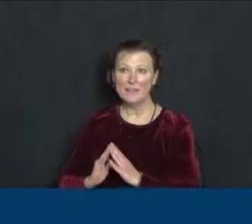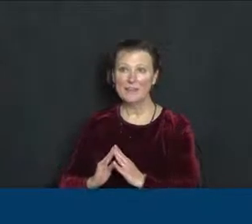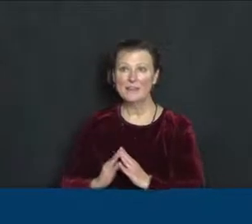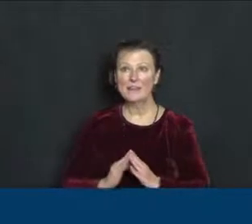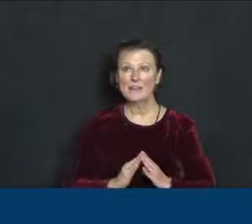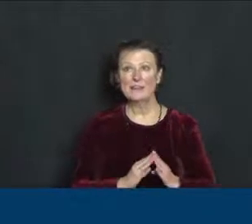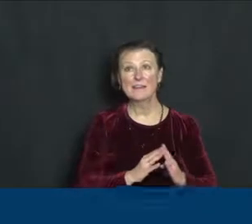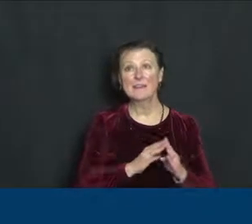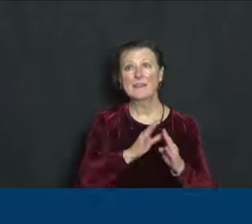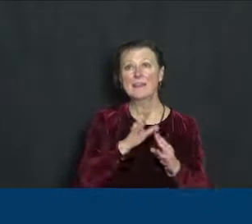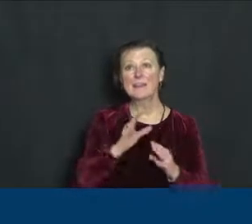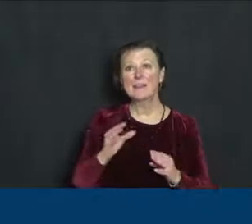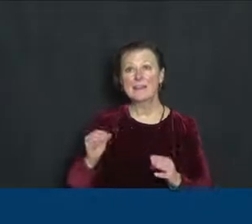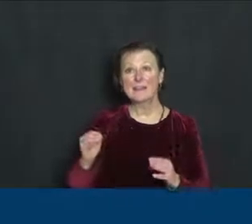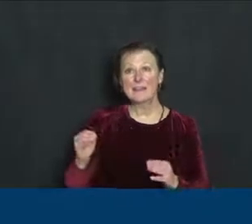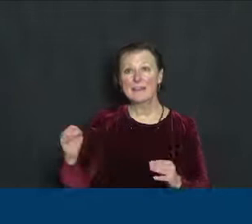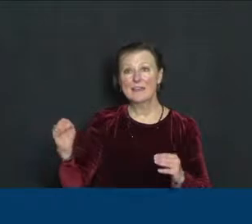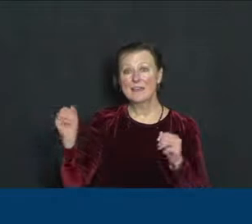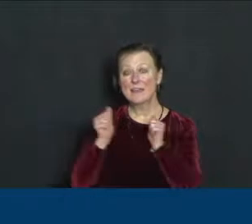Israel.